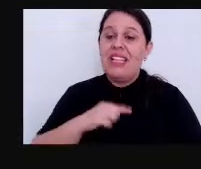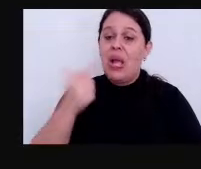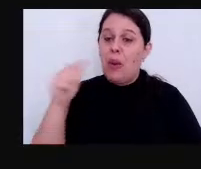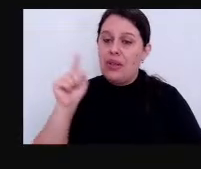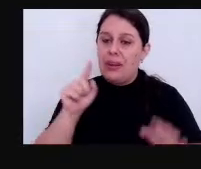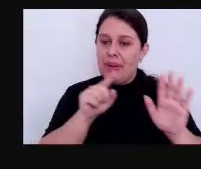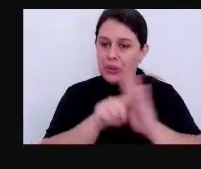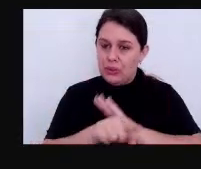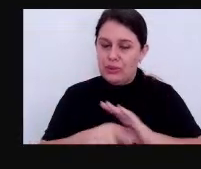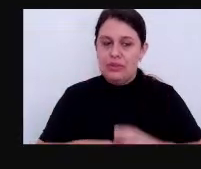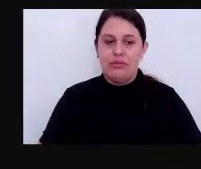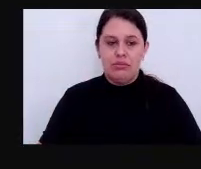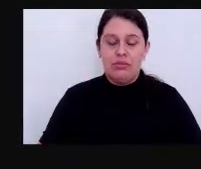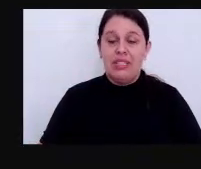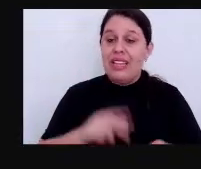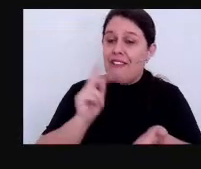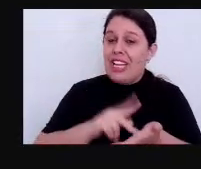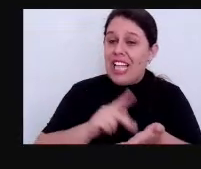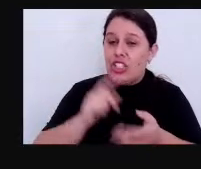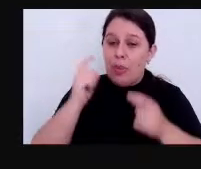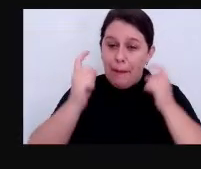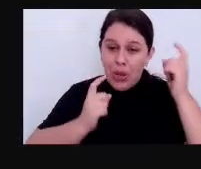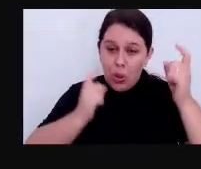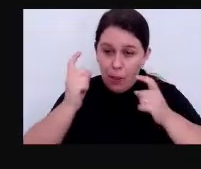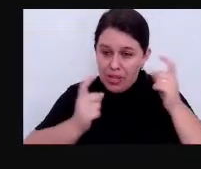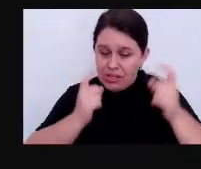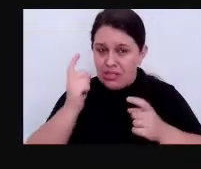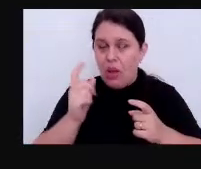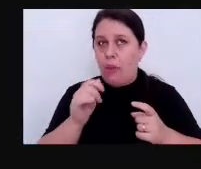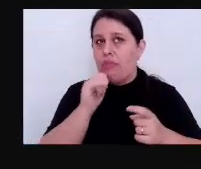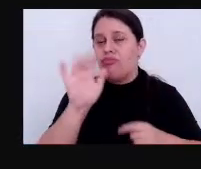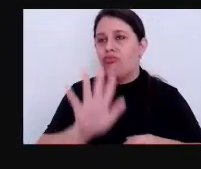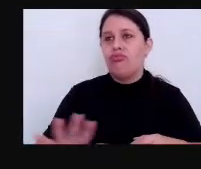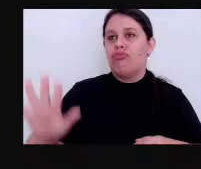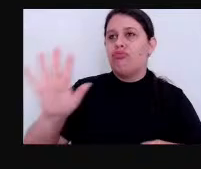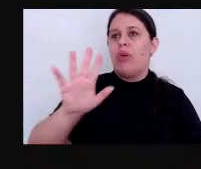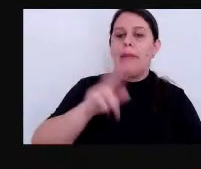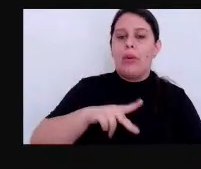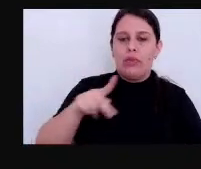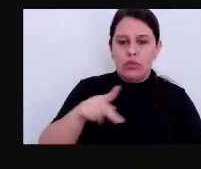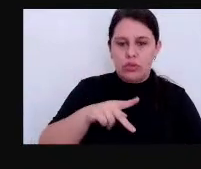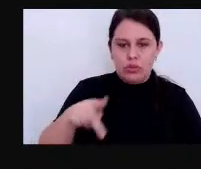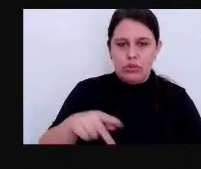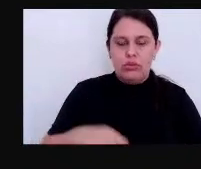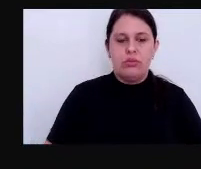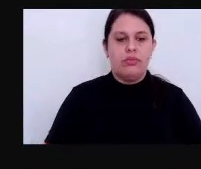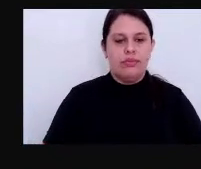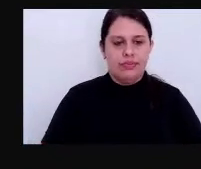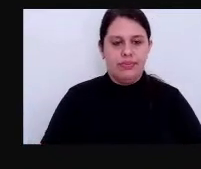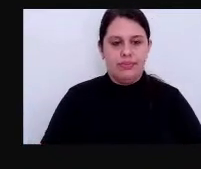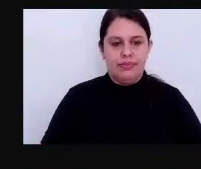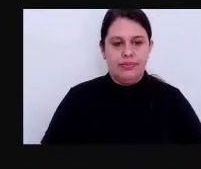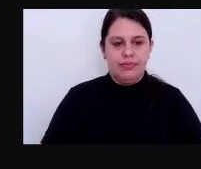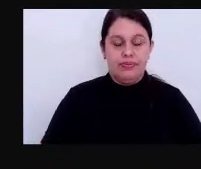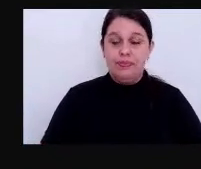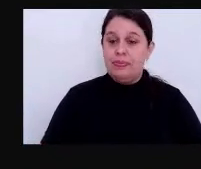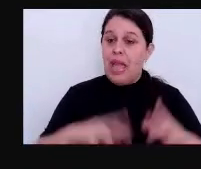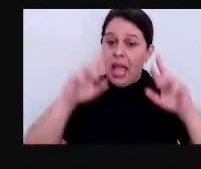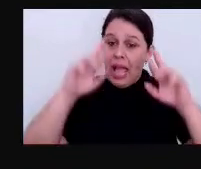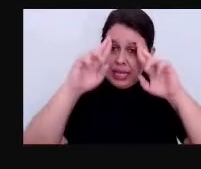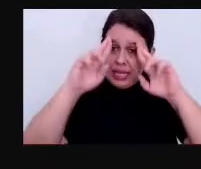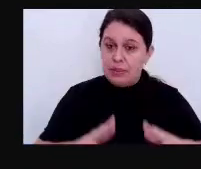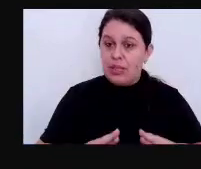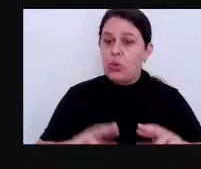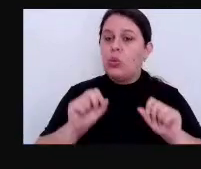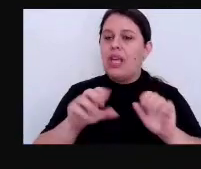concern for teachers, and it is related to plagiarism. Is plagiarism a real issue, and how to